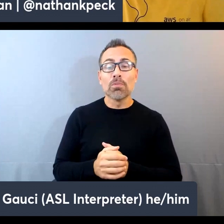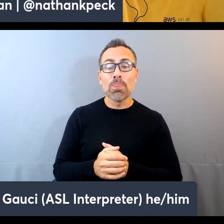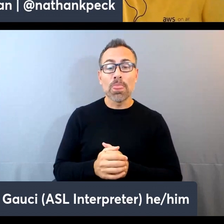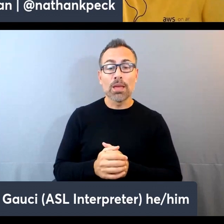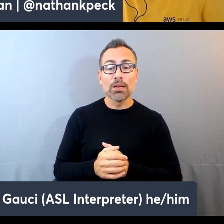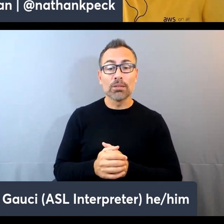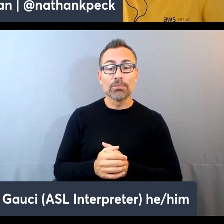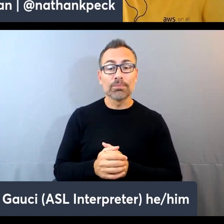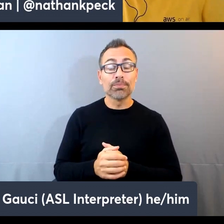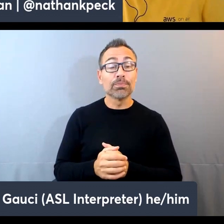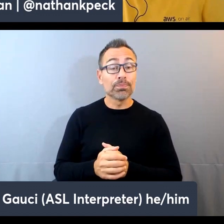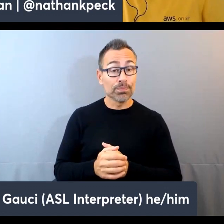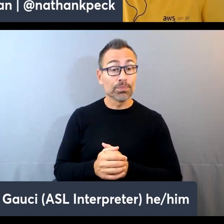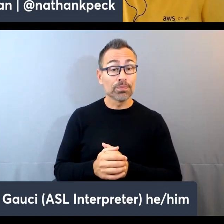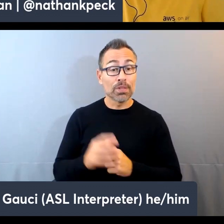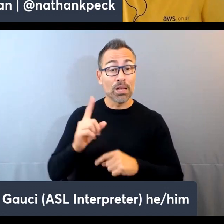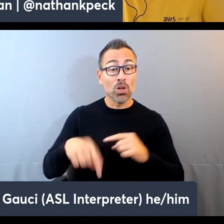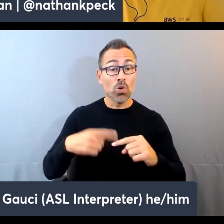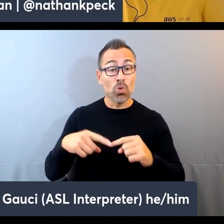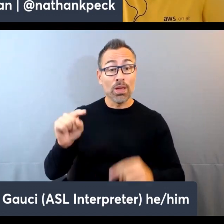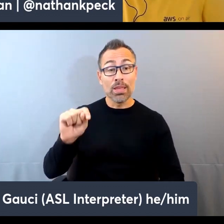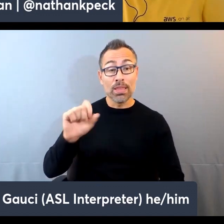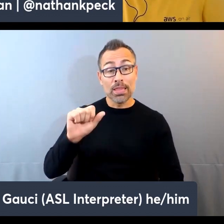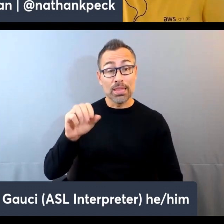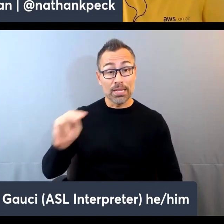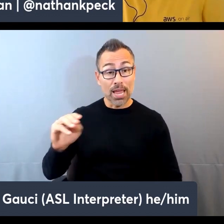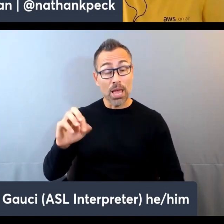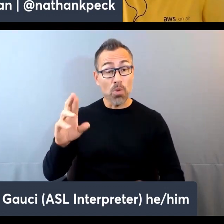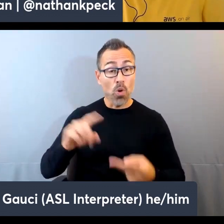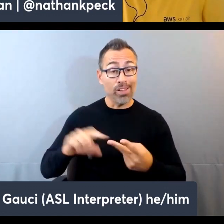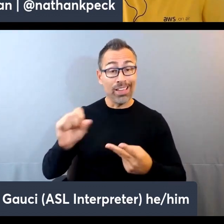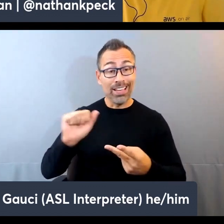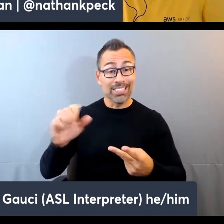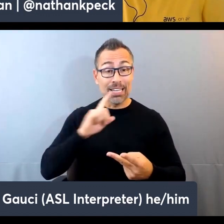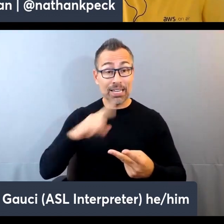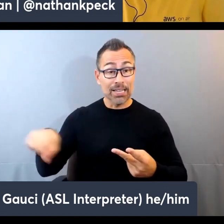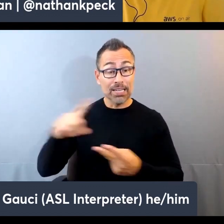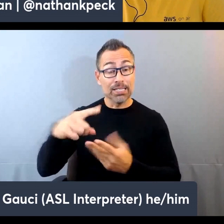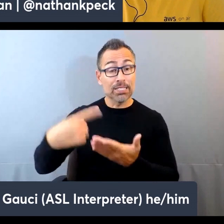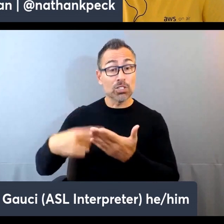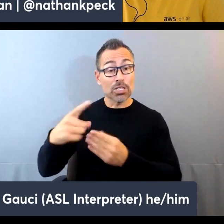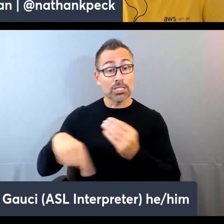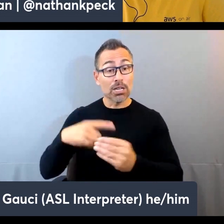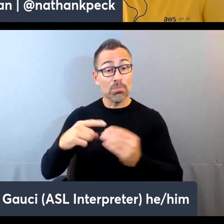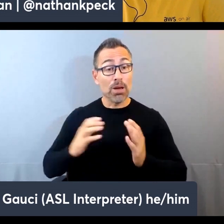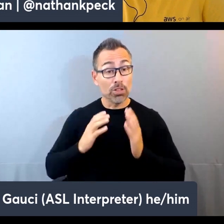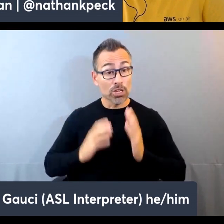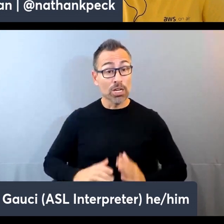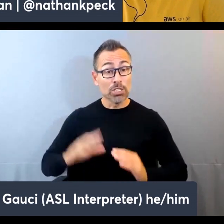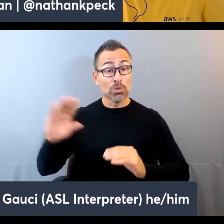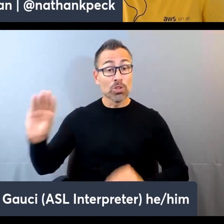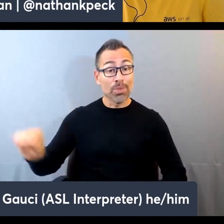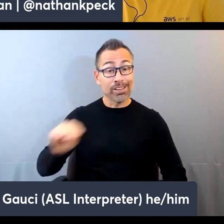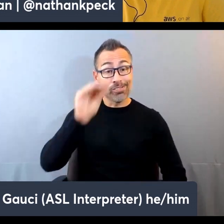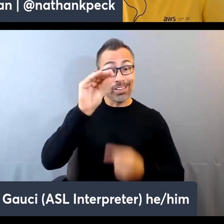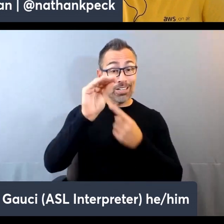When the TAM or the SA is actually aware of the customer's upcoming migration, there might be a recommendation to